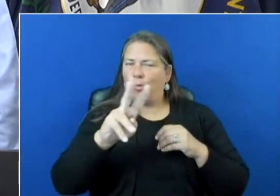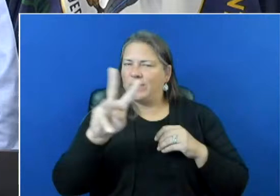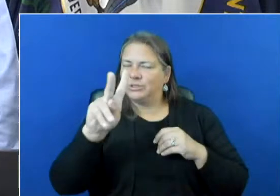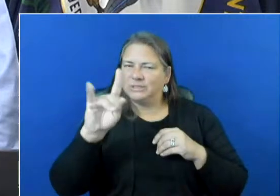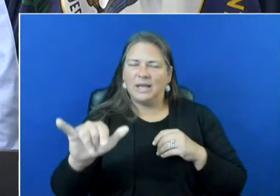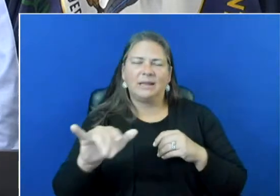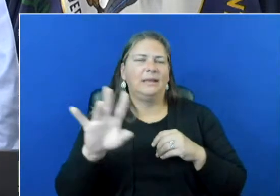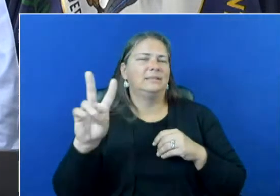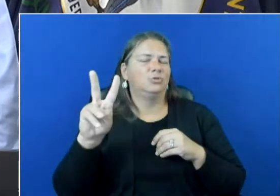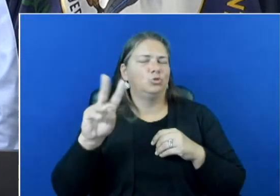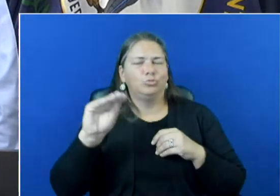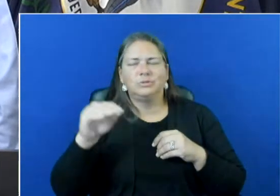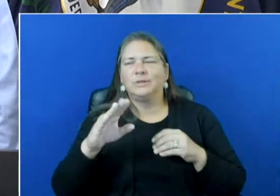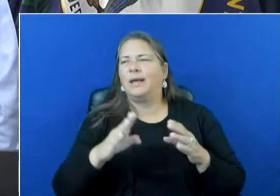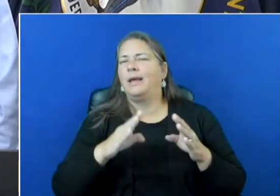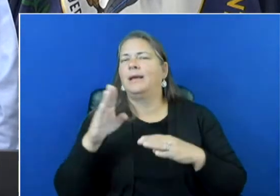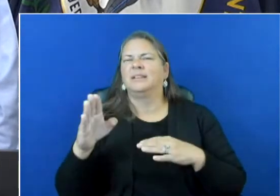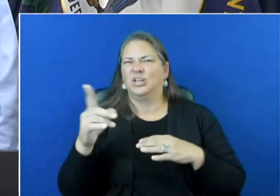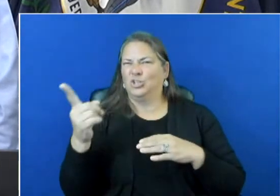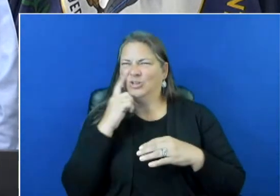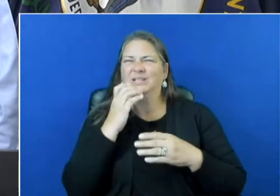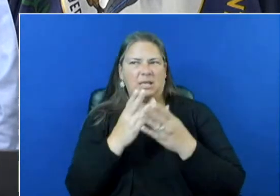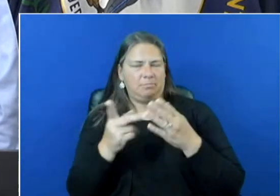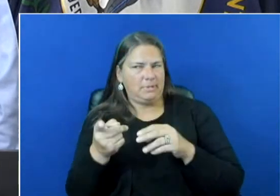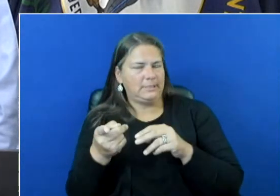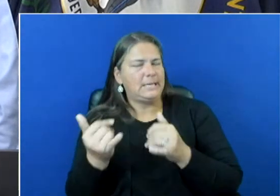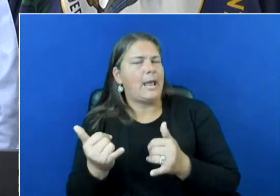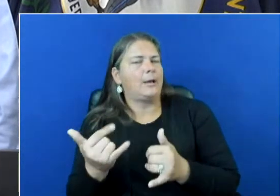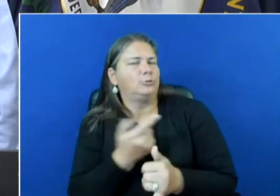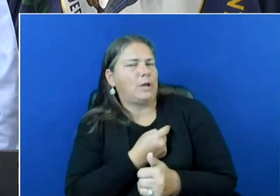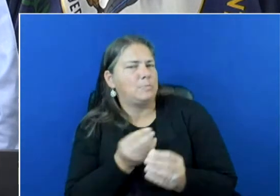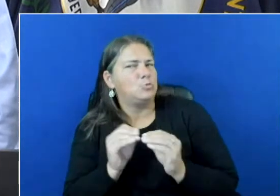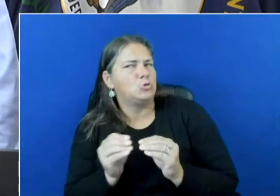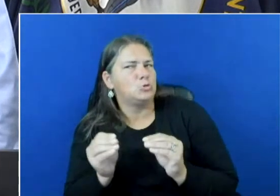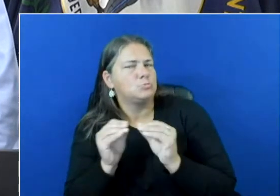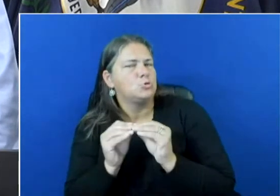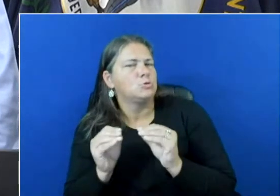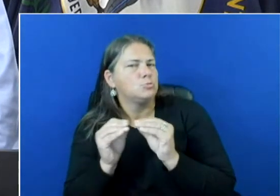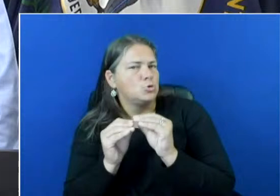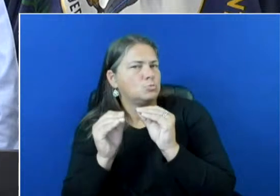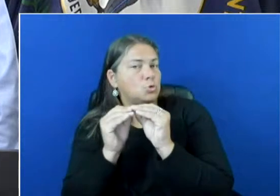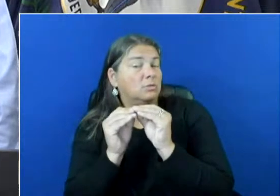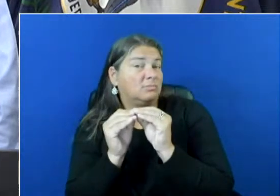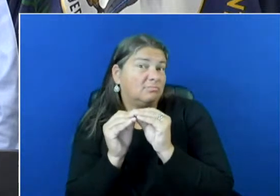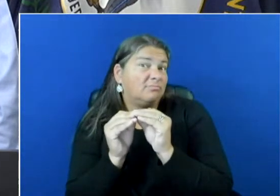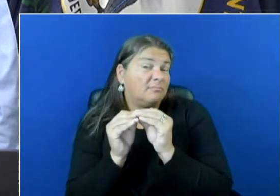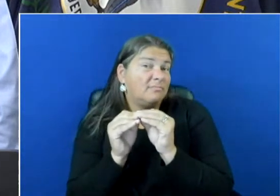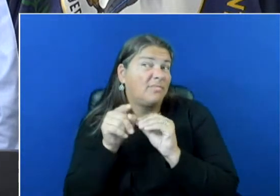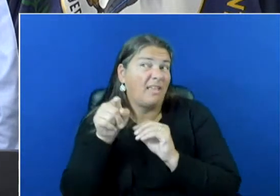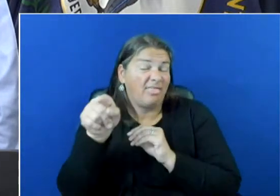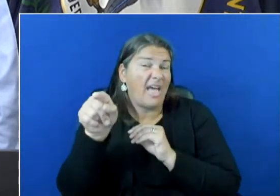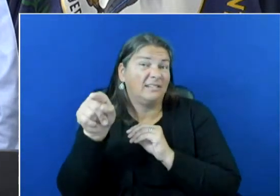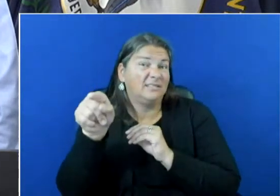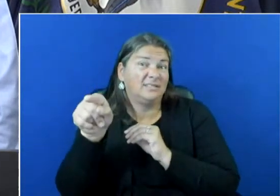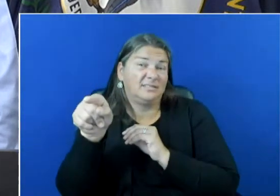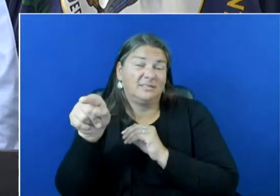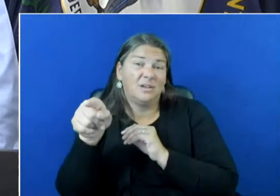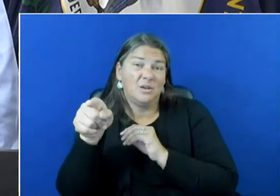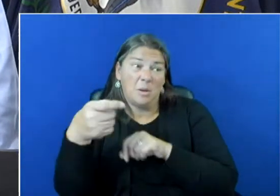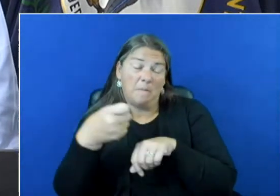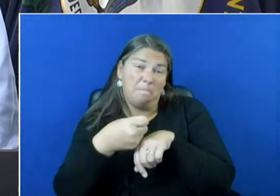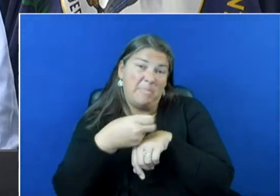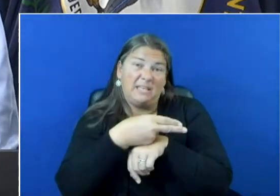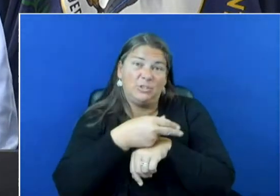and one more just took their first dose. Now that beats most private sector numbers, that beats most